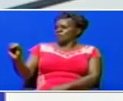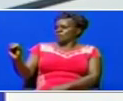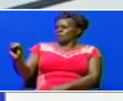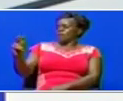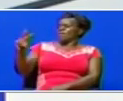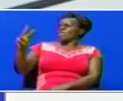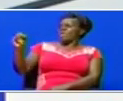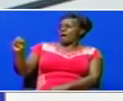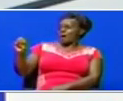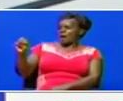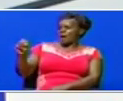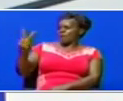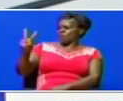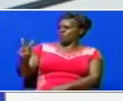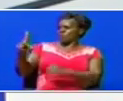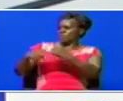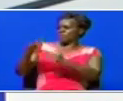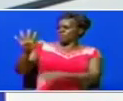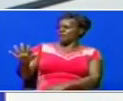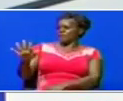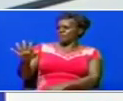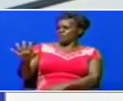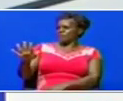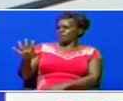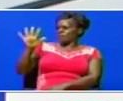Joseph Nyaga, 265, representing